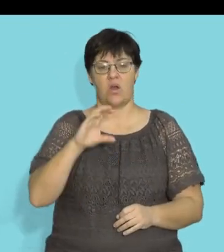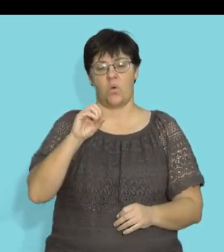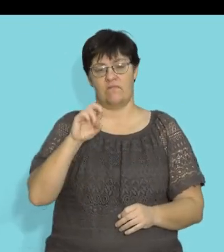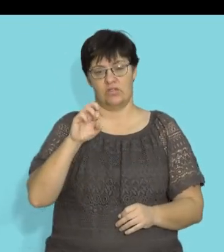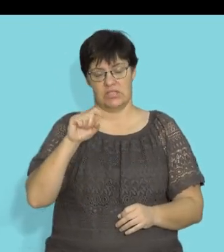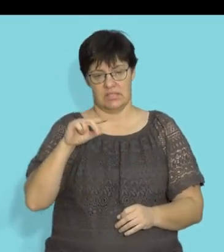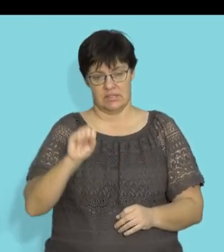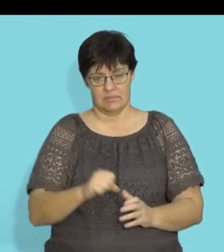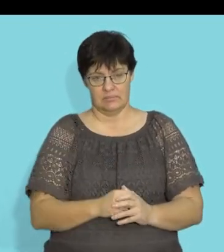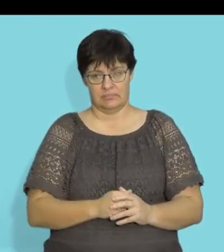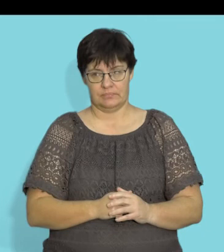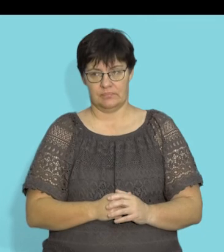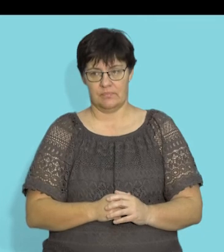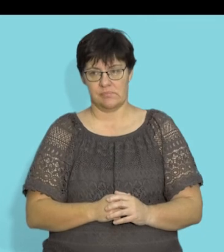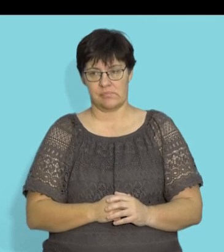converges. So